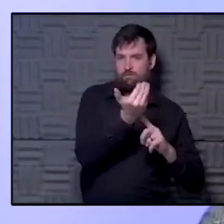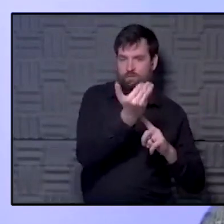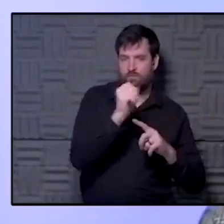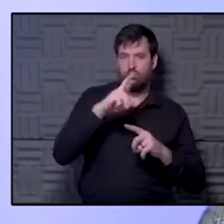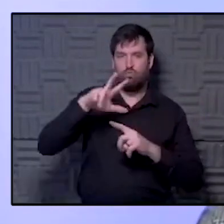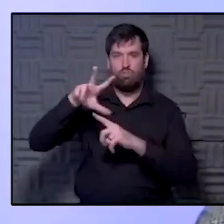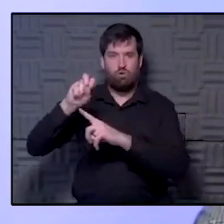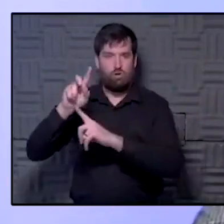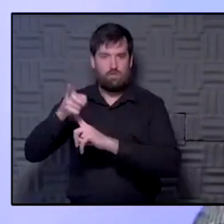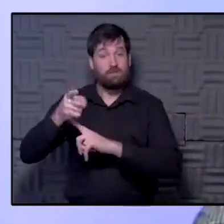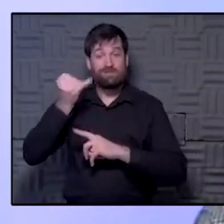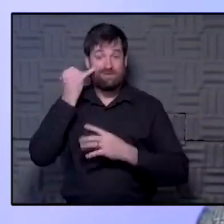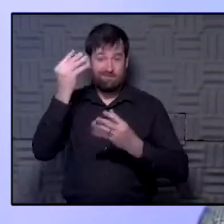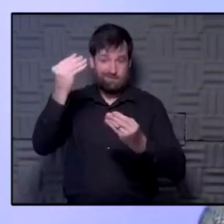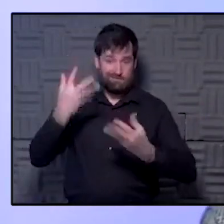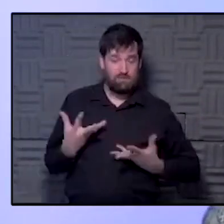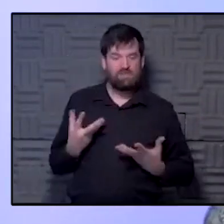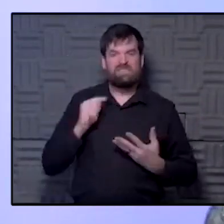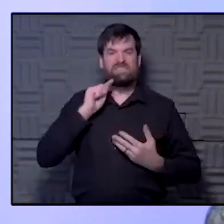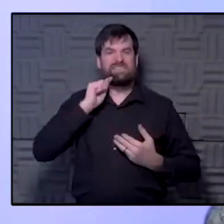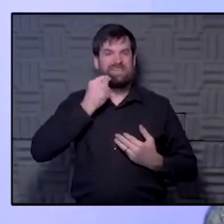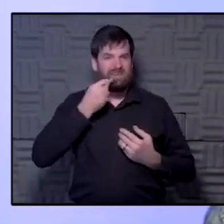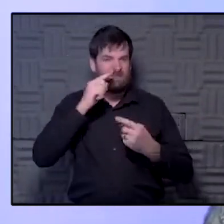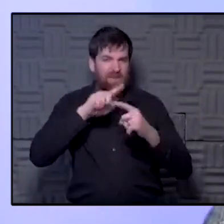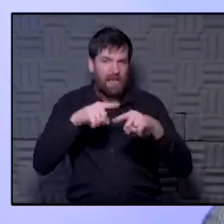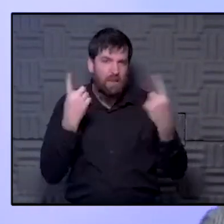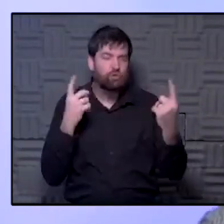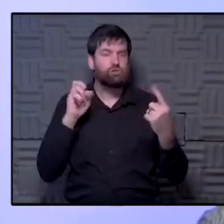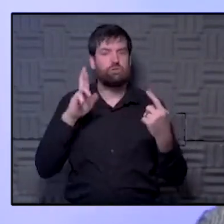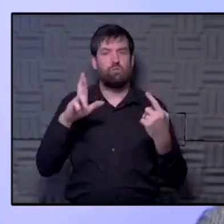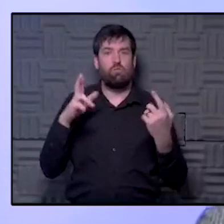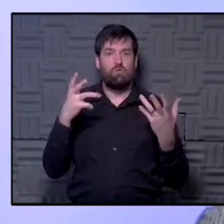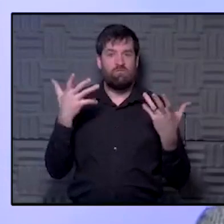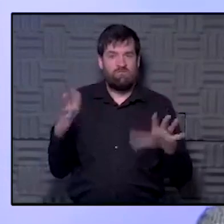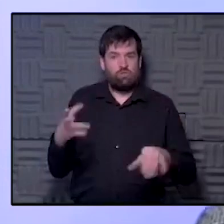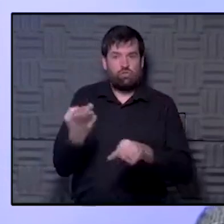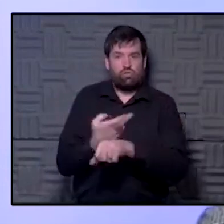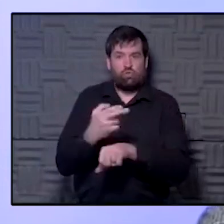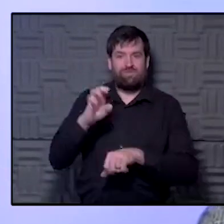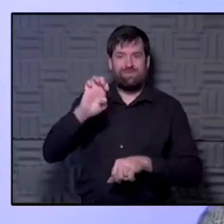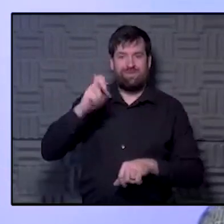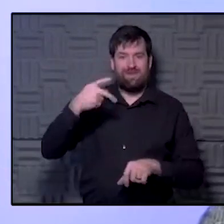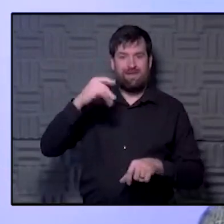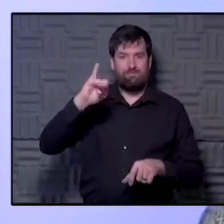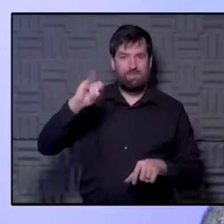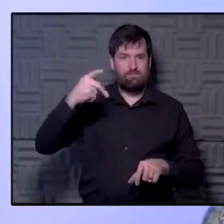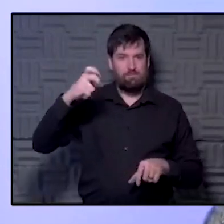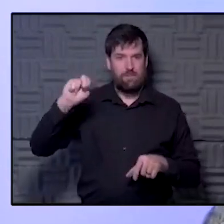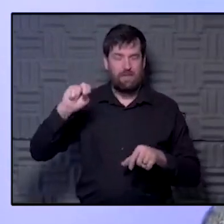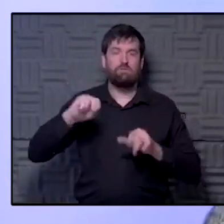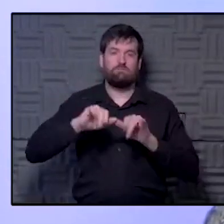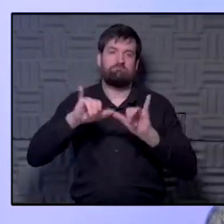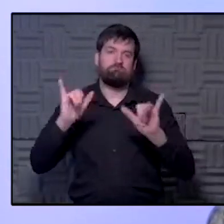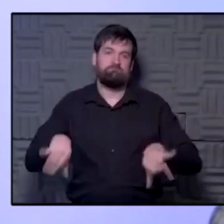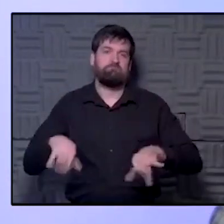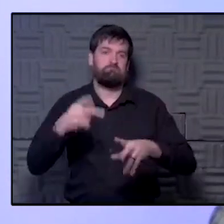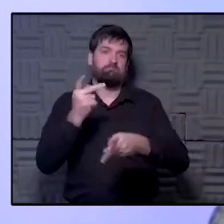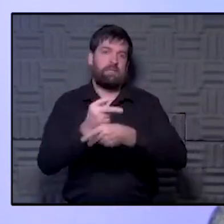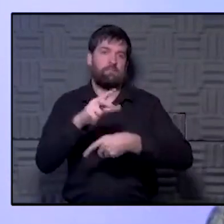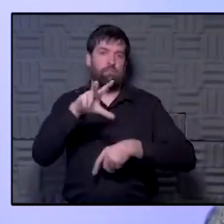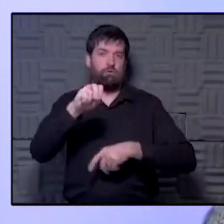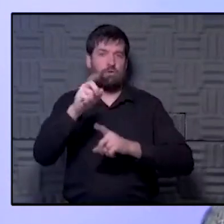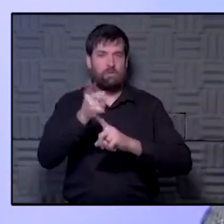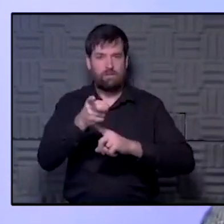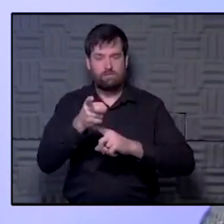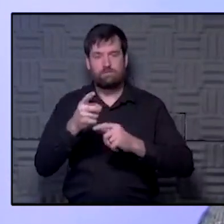somebody reports a history of significant allergies or ever having used an EpiPen previously, we keep them around for 30 minutes and monitor them. And then we've